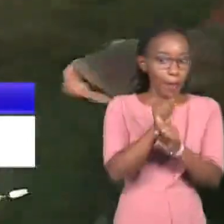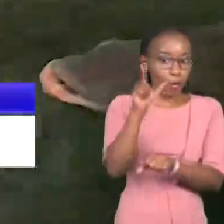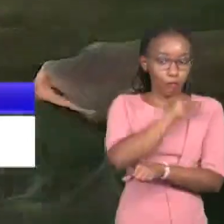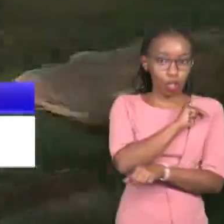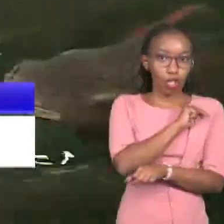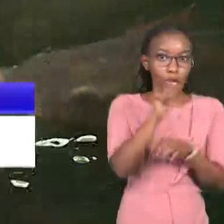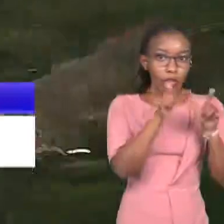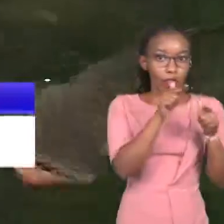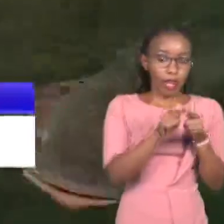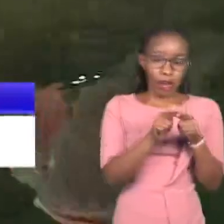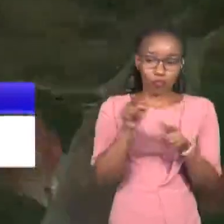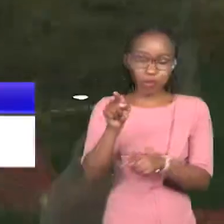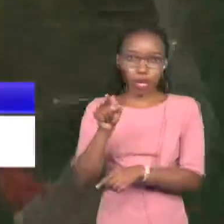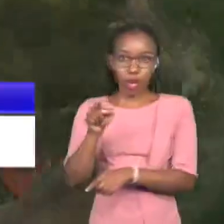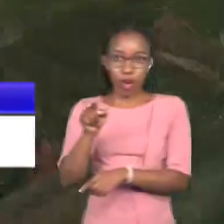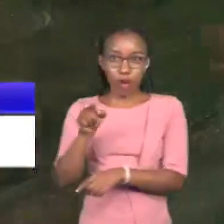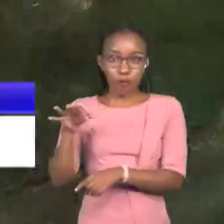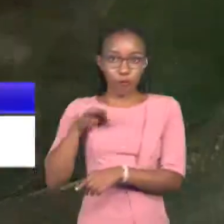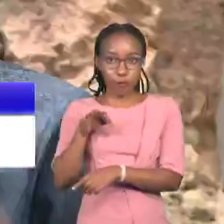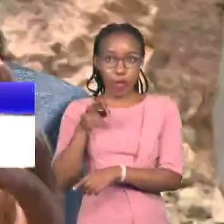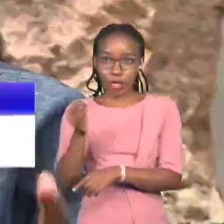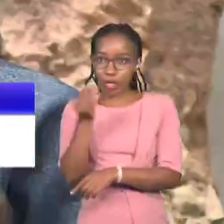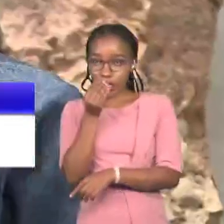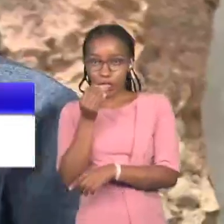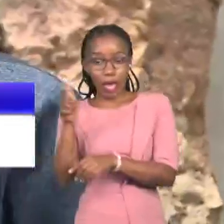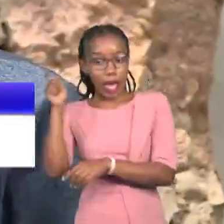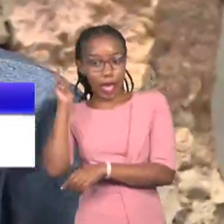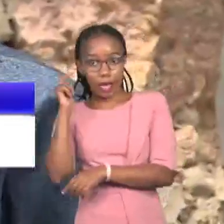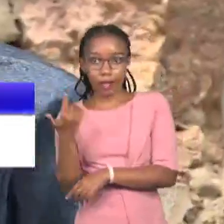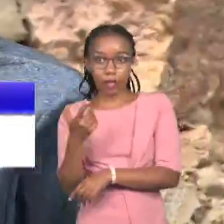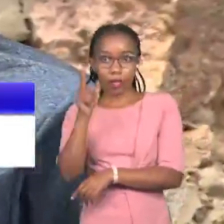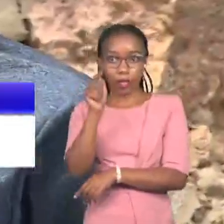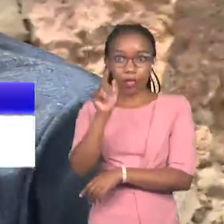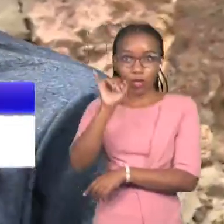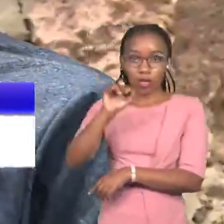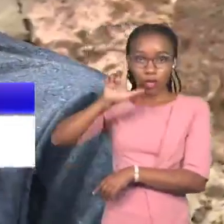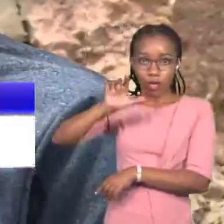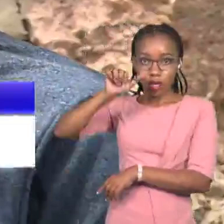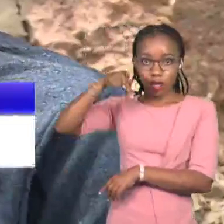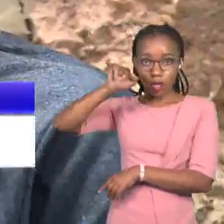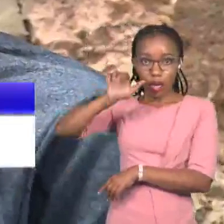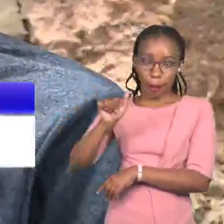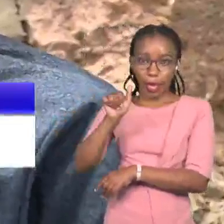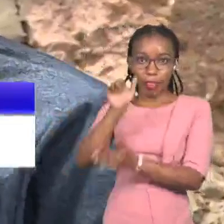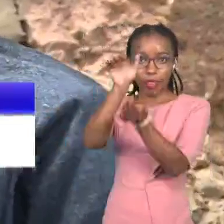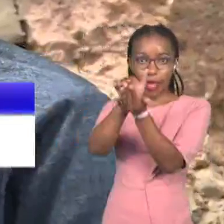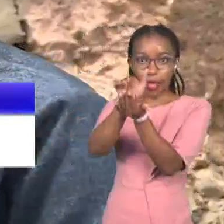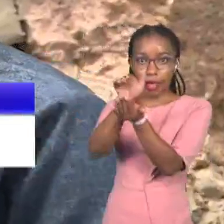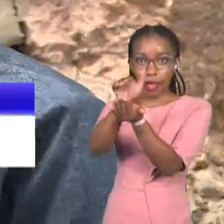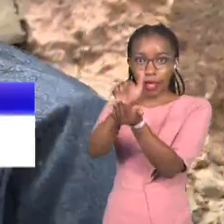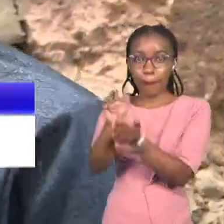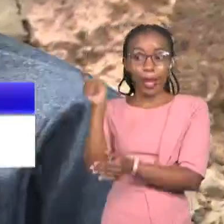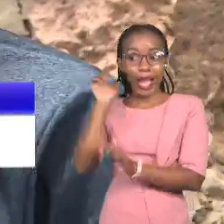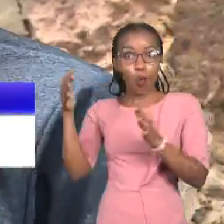fish, the female fish puts them in its mouth. Tilapia, we call them mouth brooders. They keep or they incubate their eggs